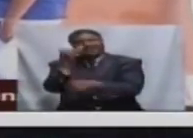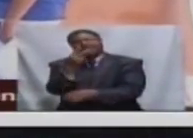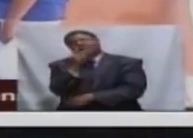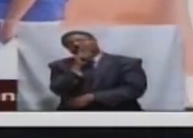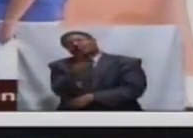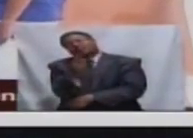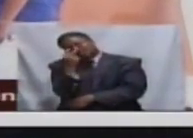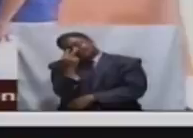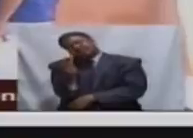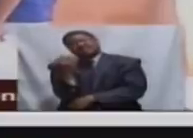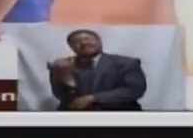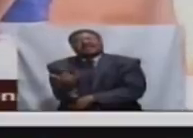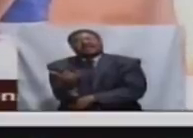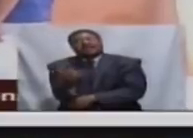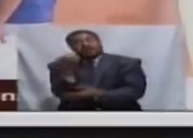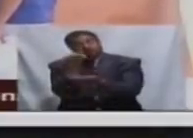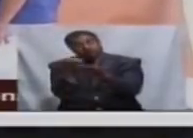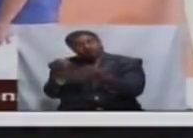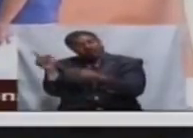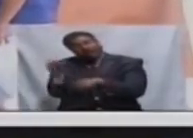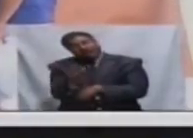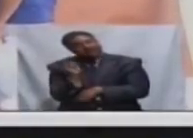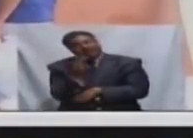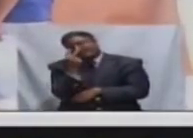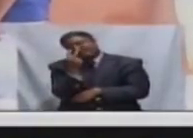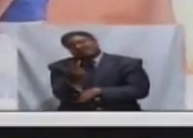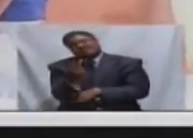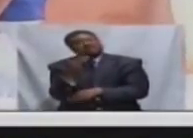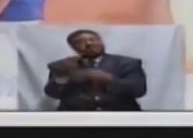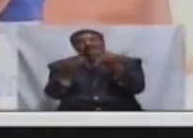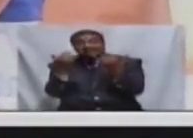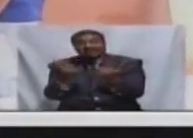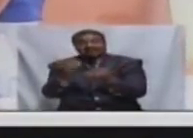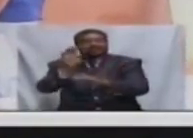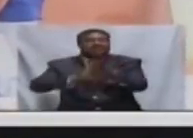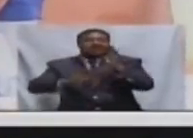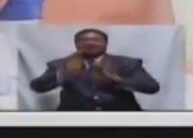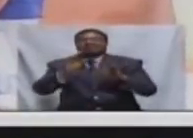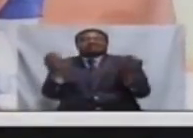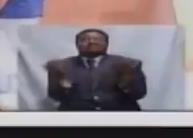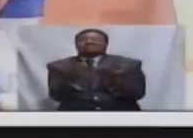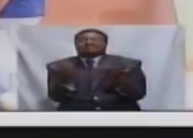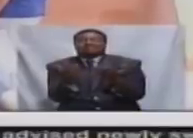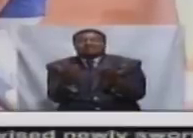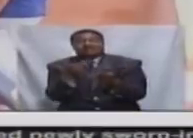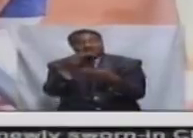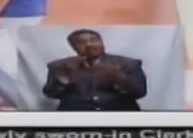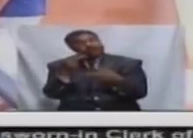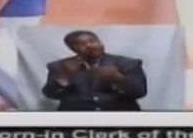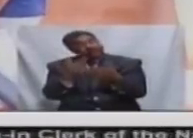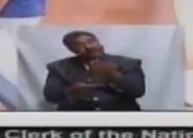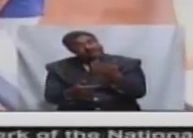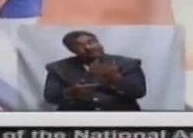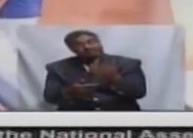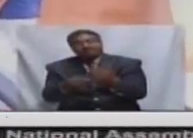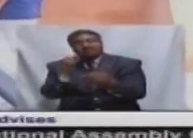agricultural mechanization. In addition, the government is facilitating a $100 million public-private sector